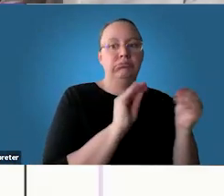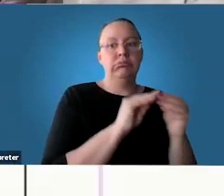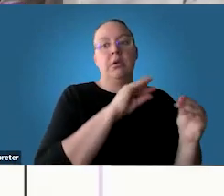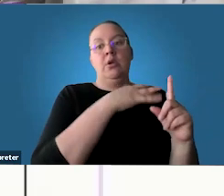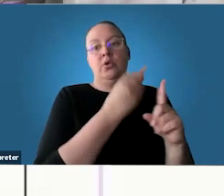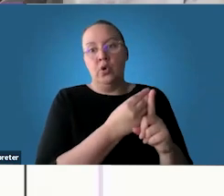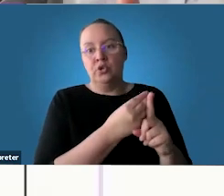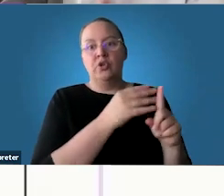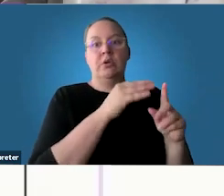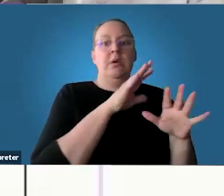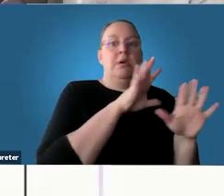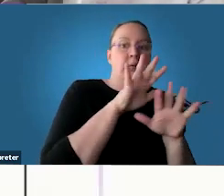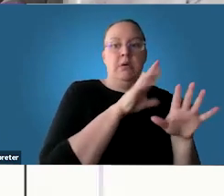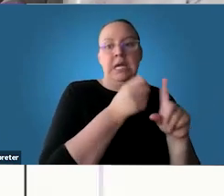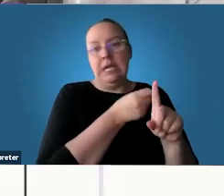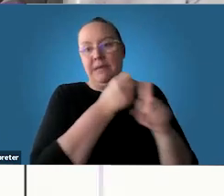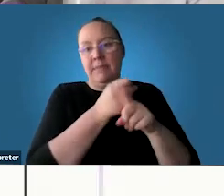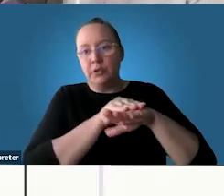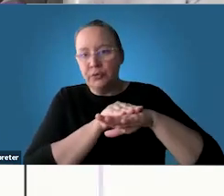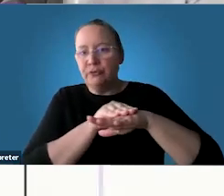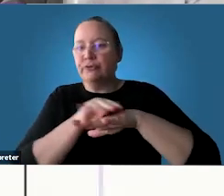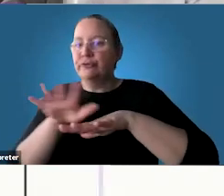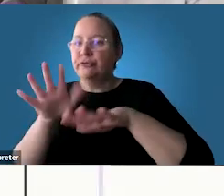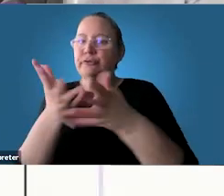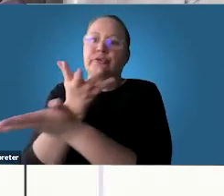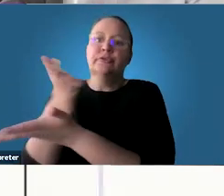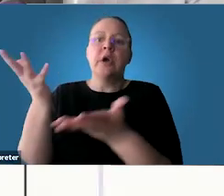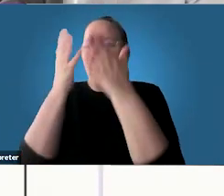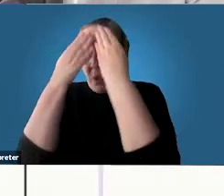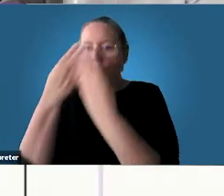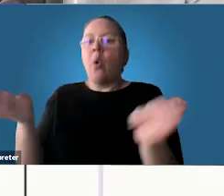workers, researchers, and funders working together.